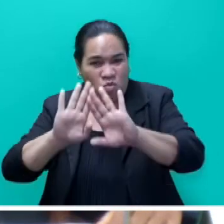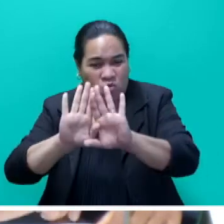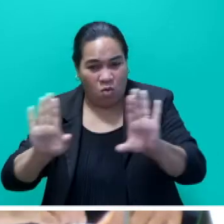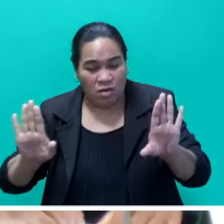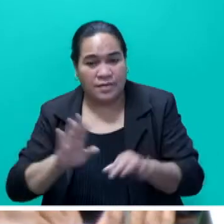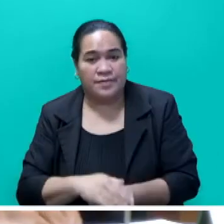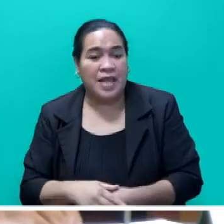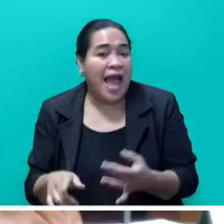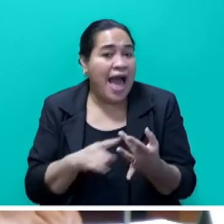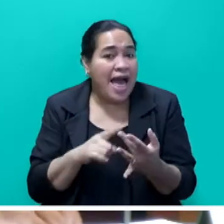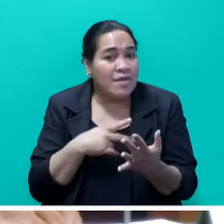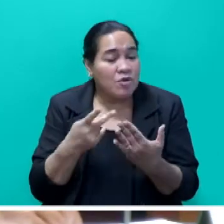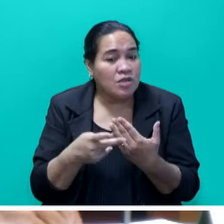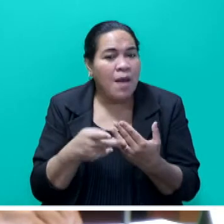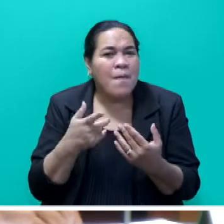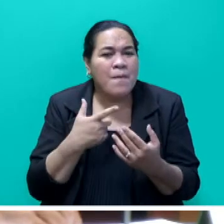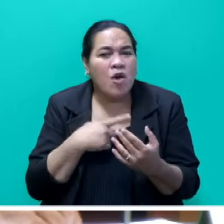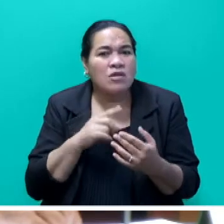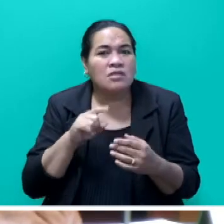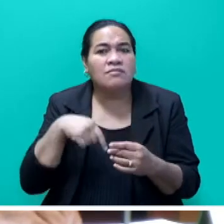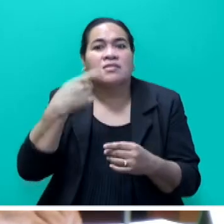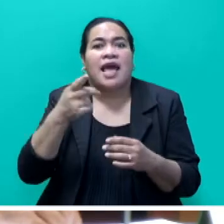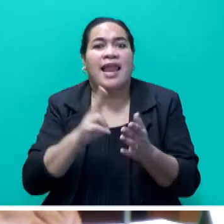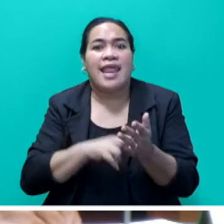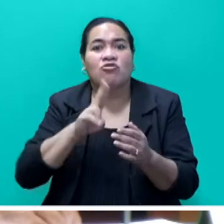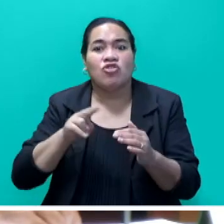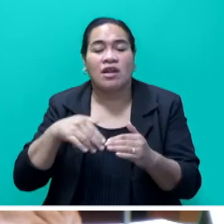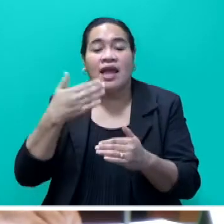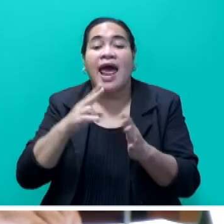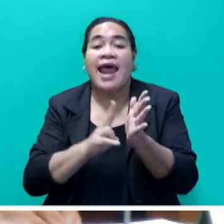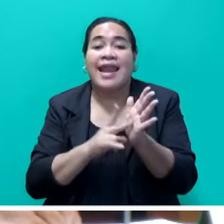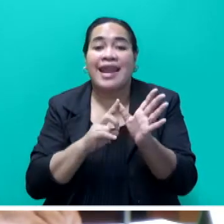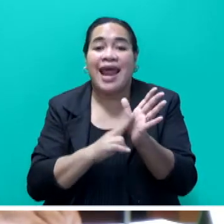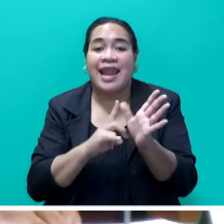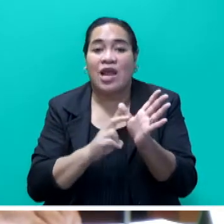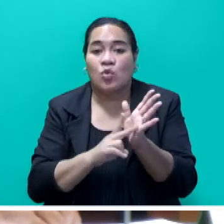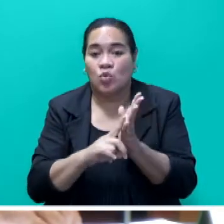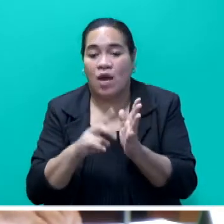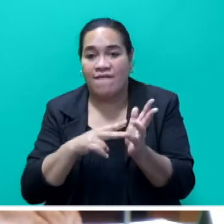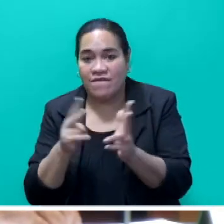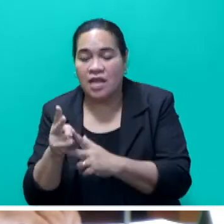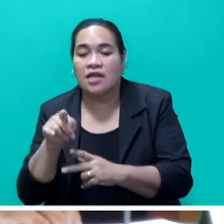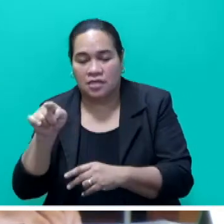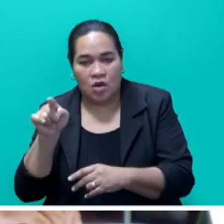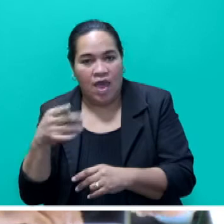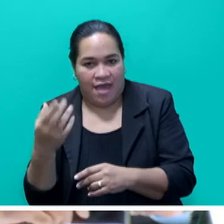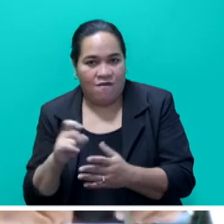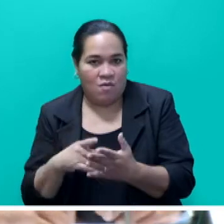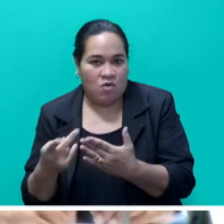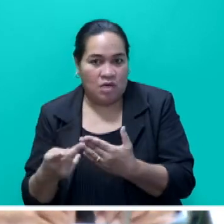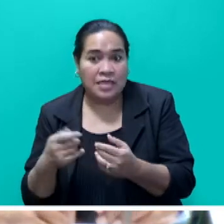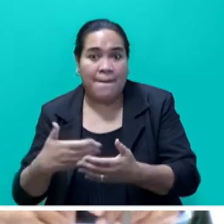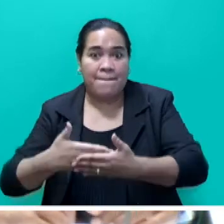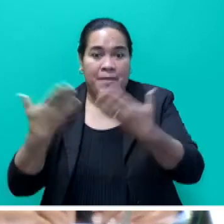we, because of the border on the other side of Nasori, Nananu village, we're quite behind with that. It's a big